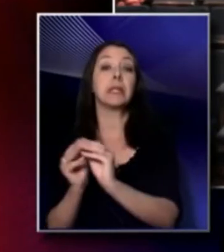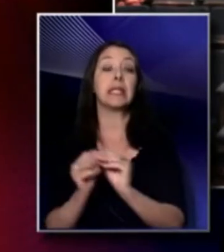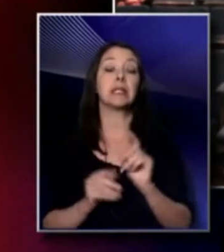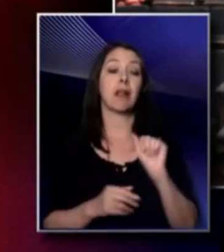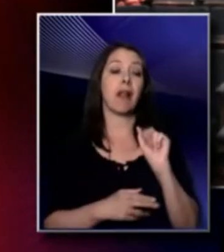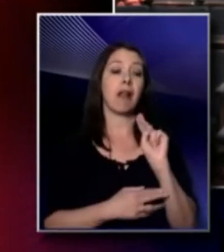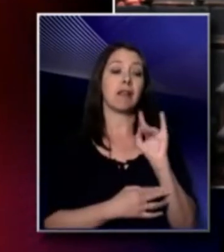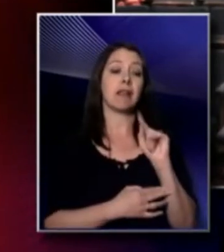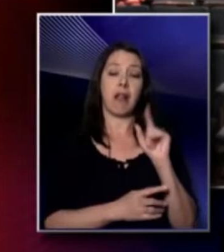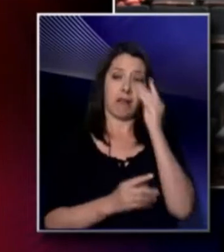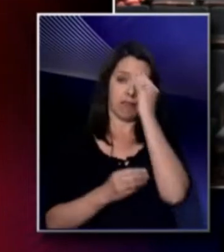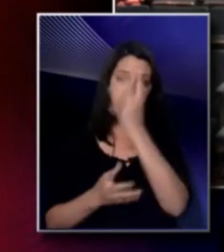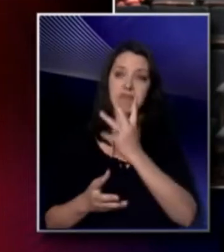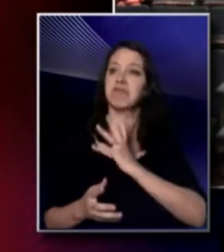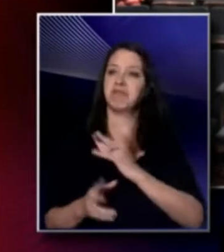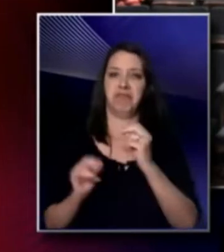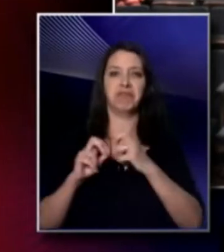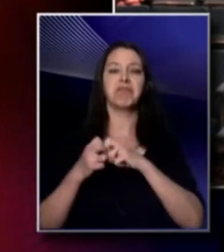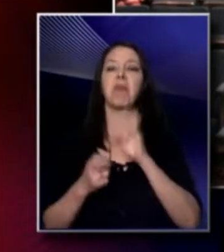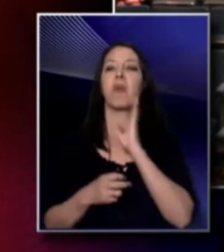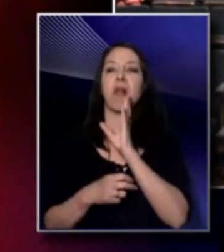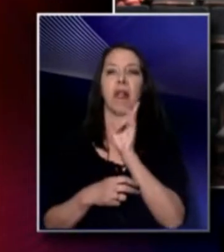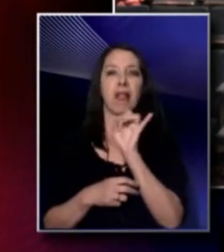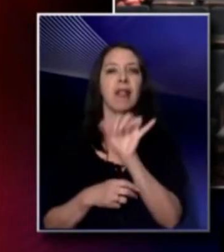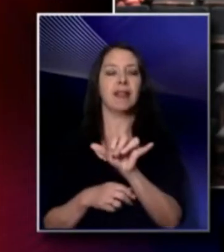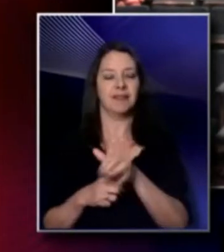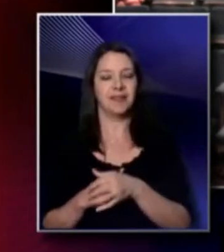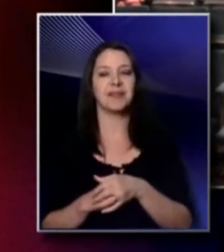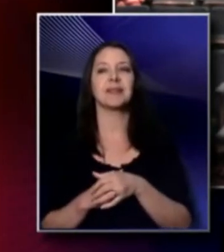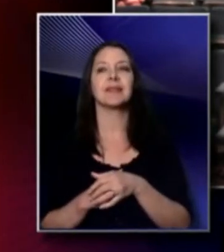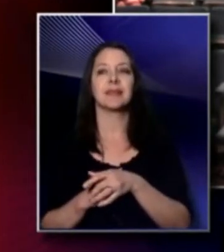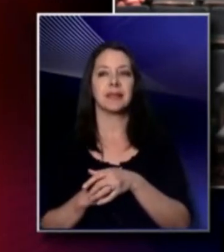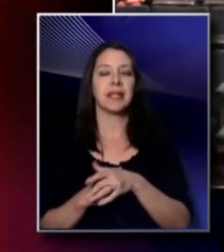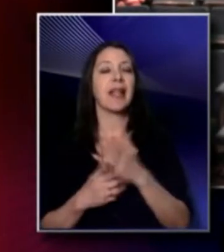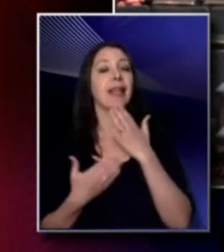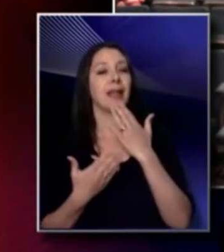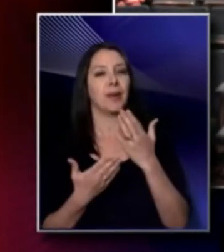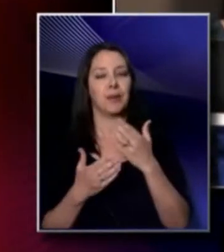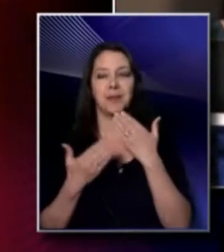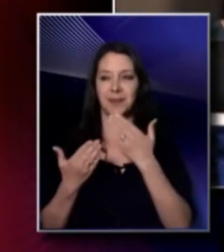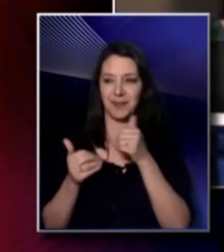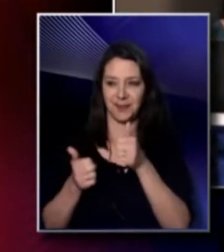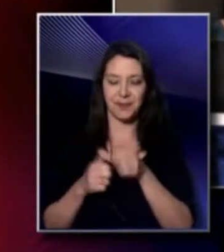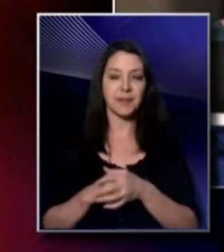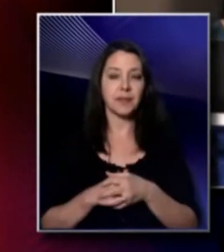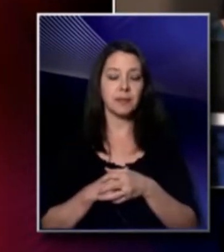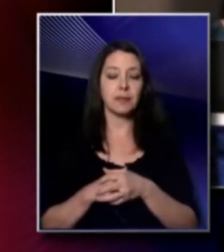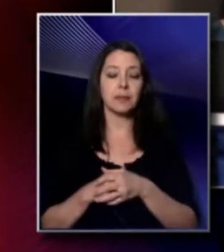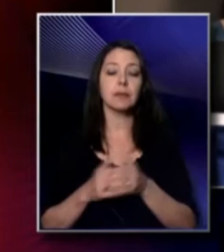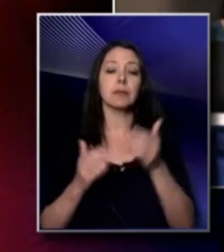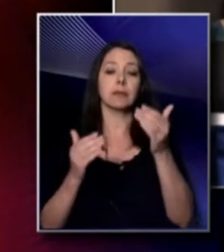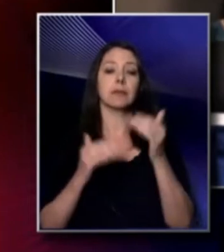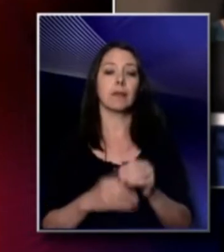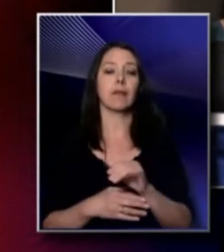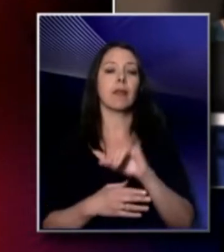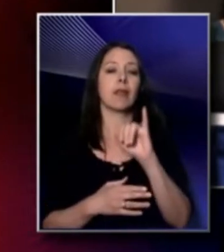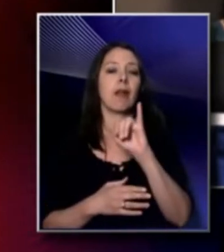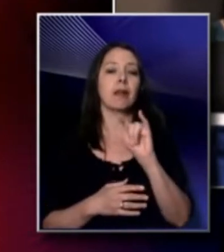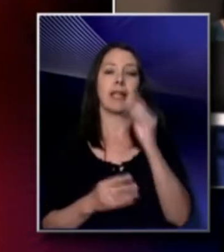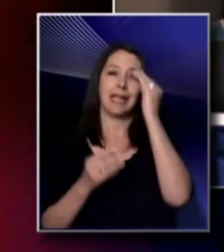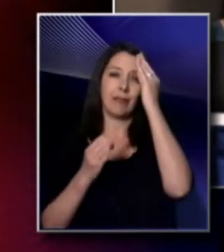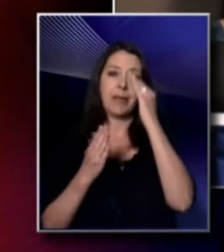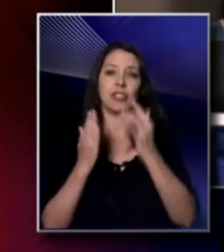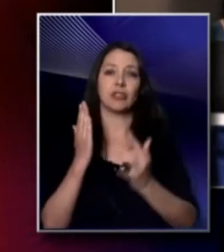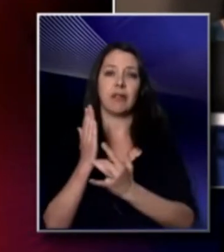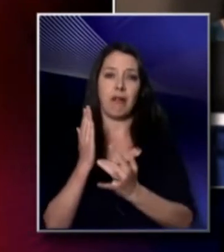it. Okay, thank you. Thank you. Next is Information Technology by Paul Creasy.